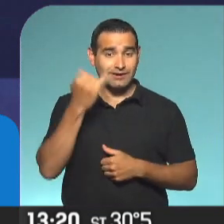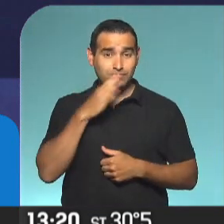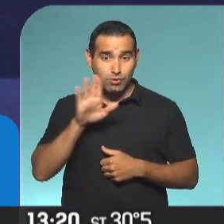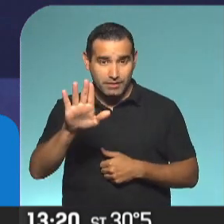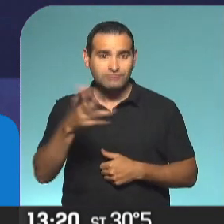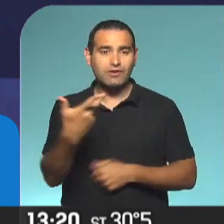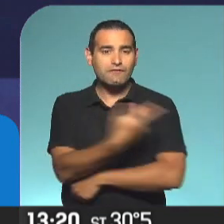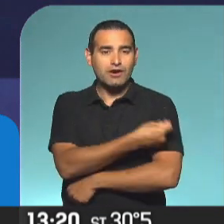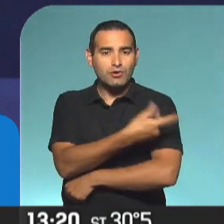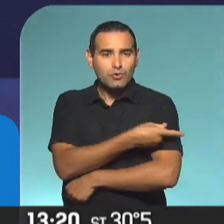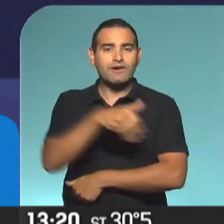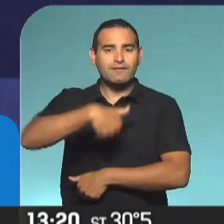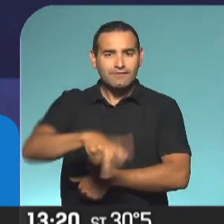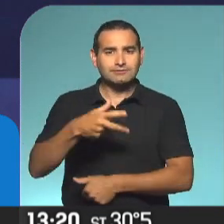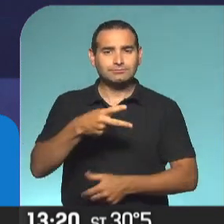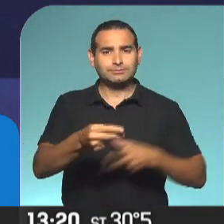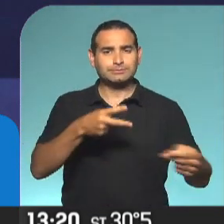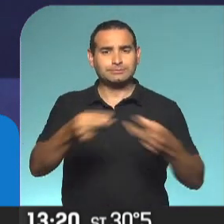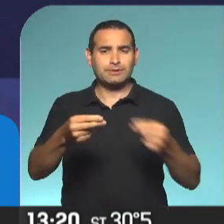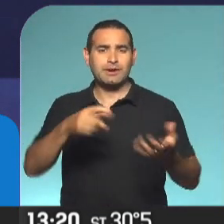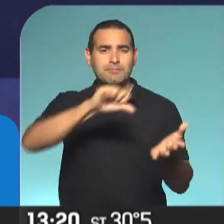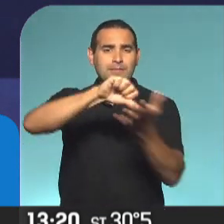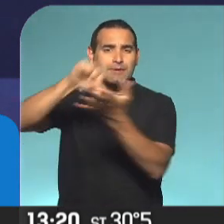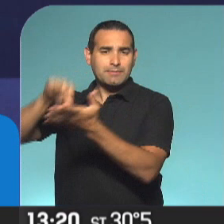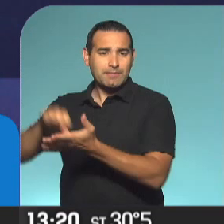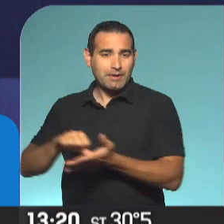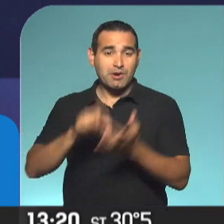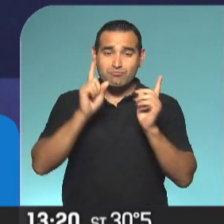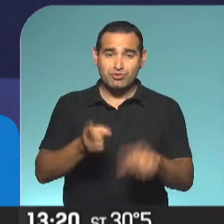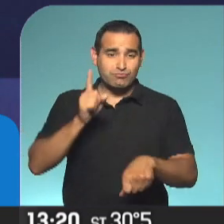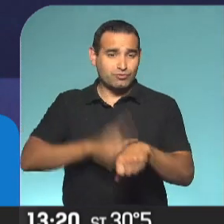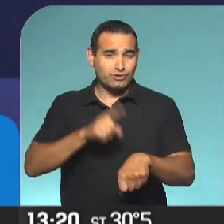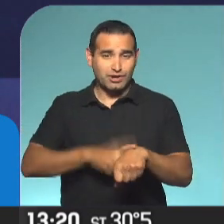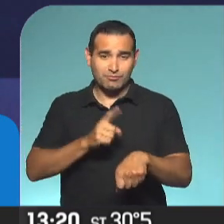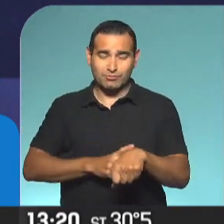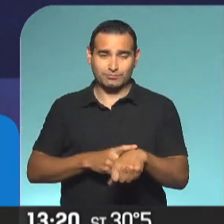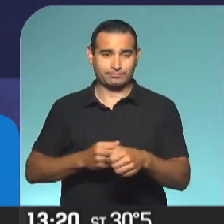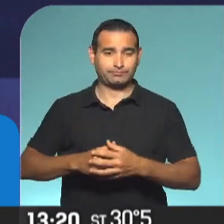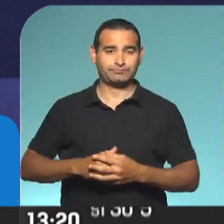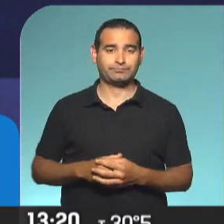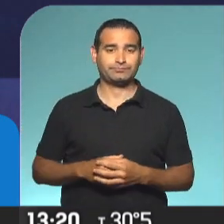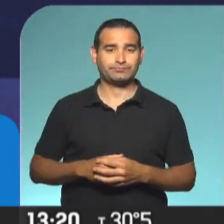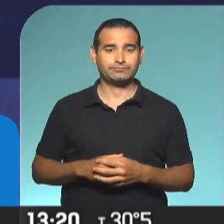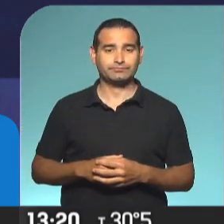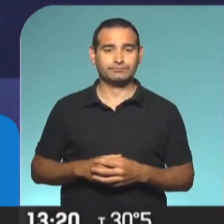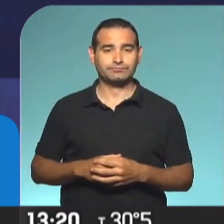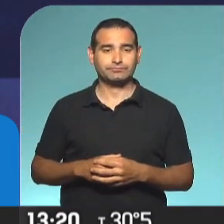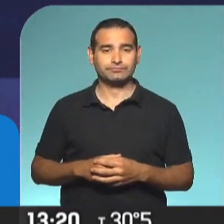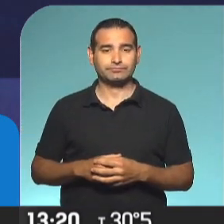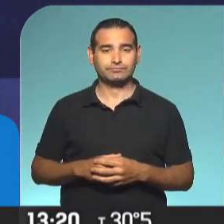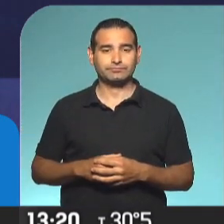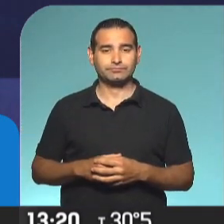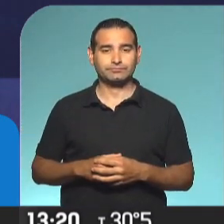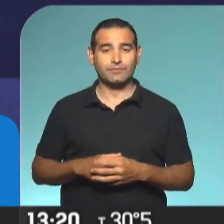be available for all EU countries at the same time on the same conditions. The